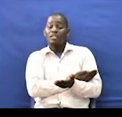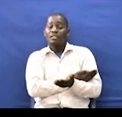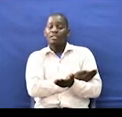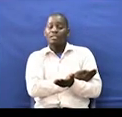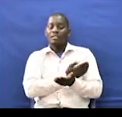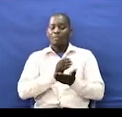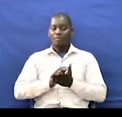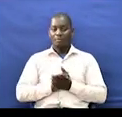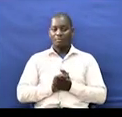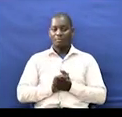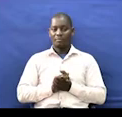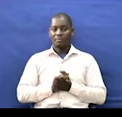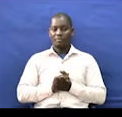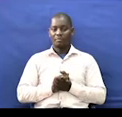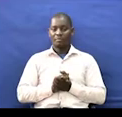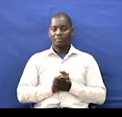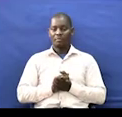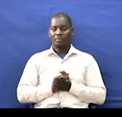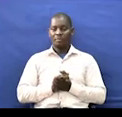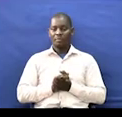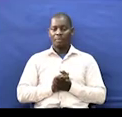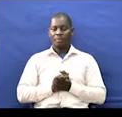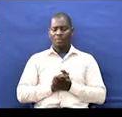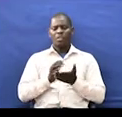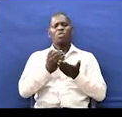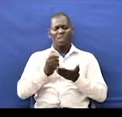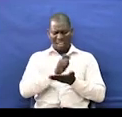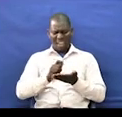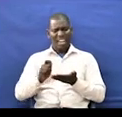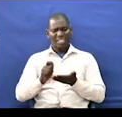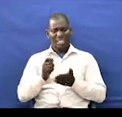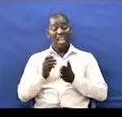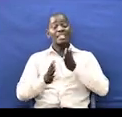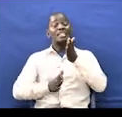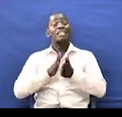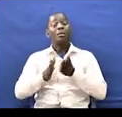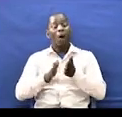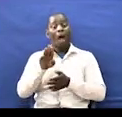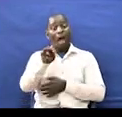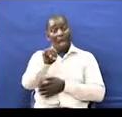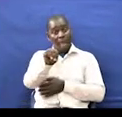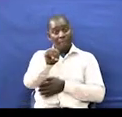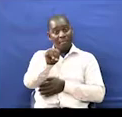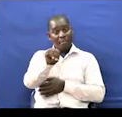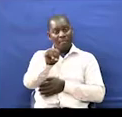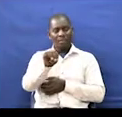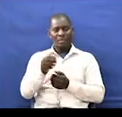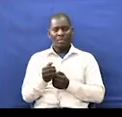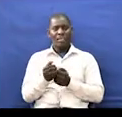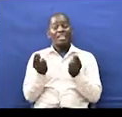we can write its symbol as M now is equals to what? The parameter